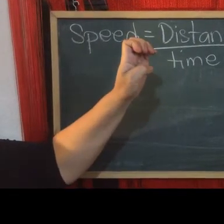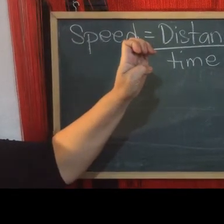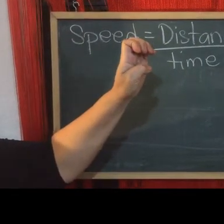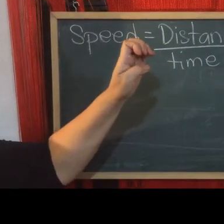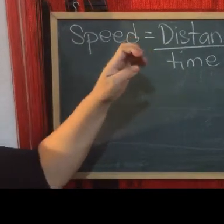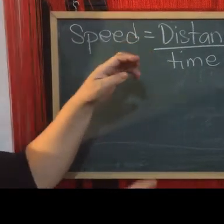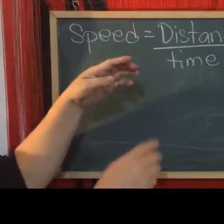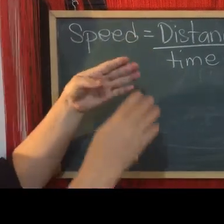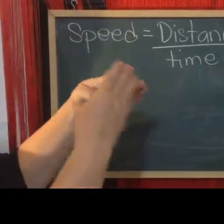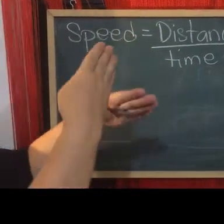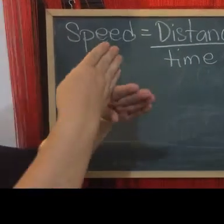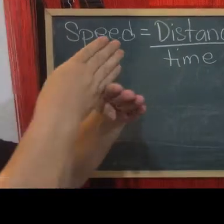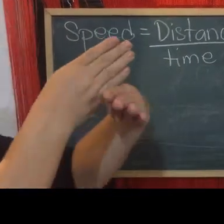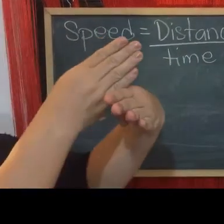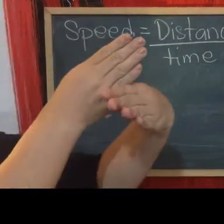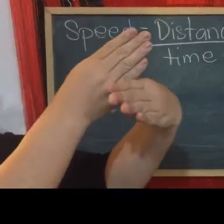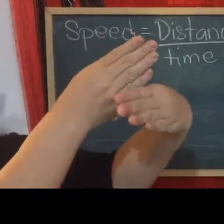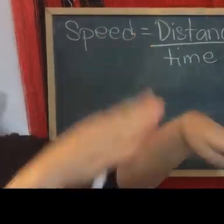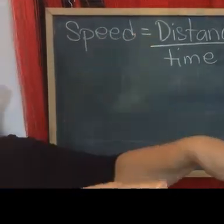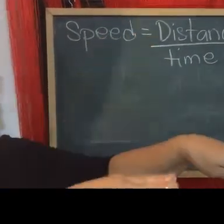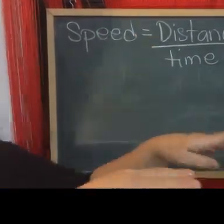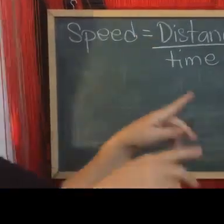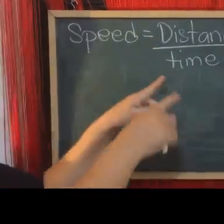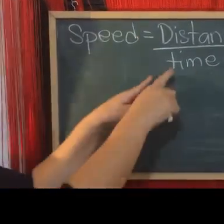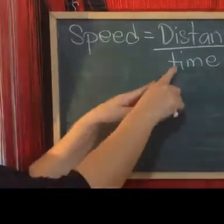distance divided by